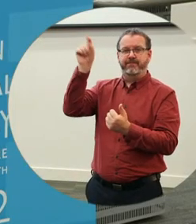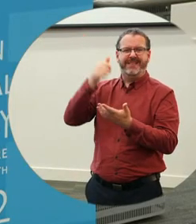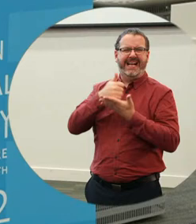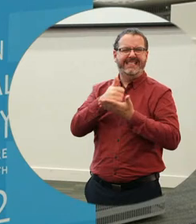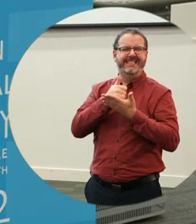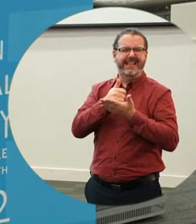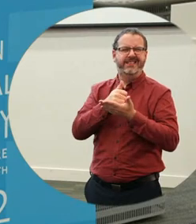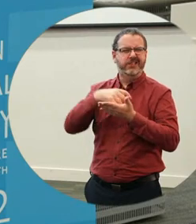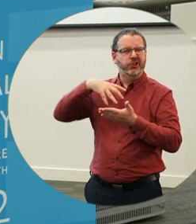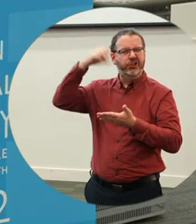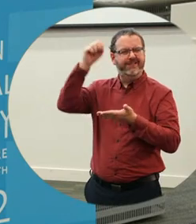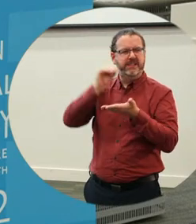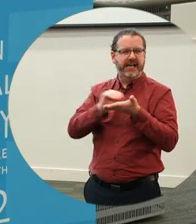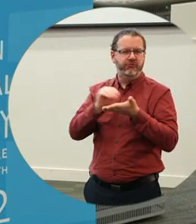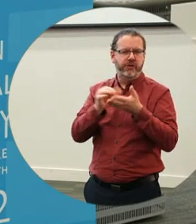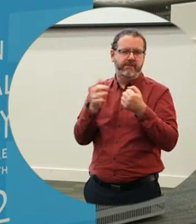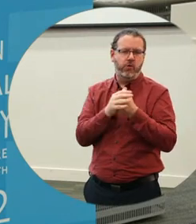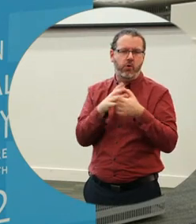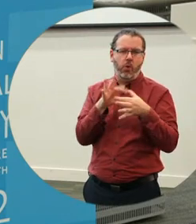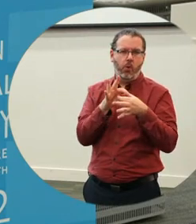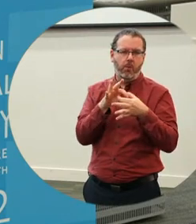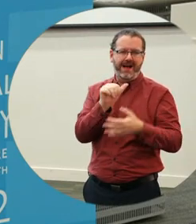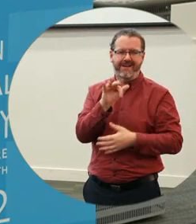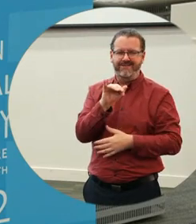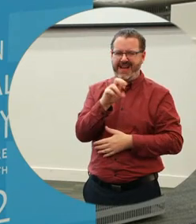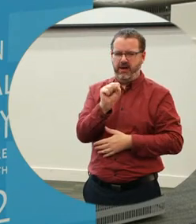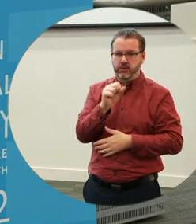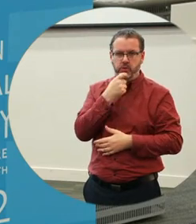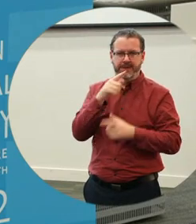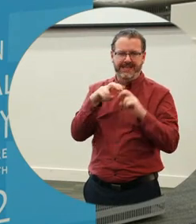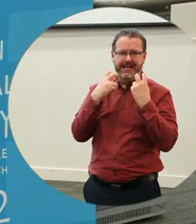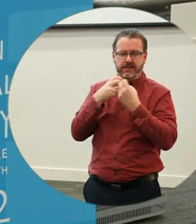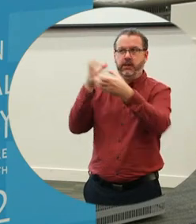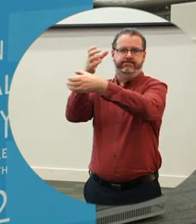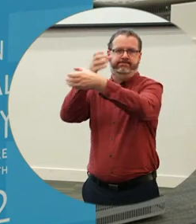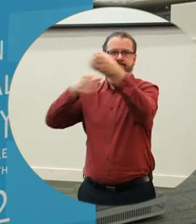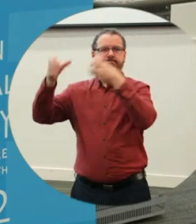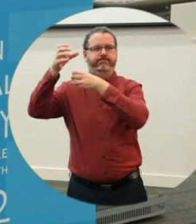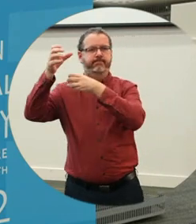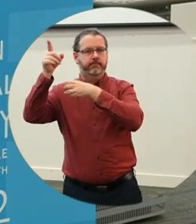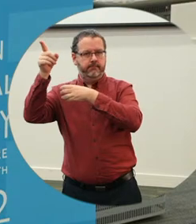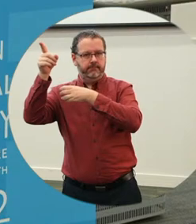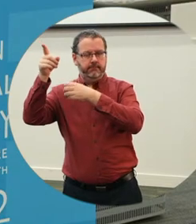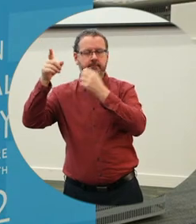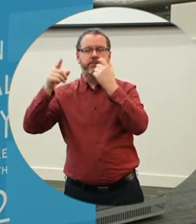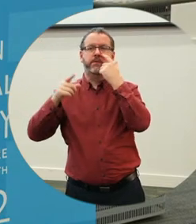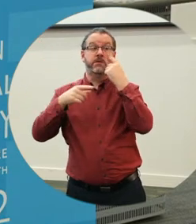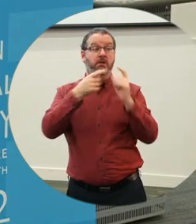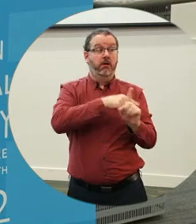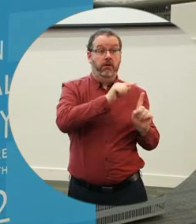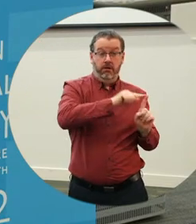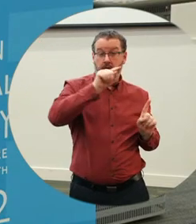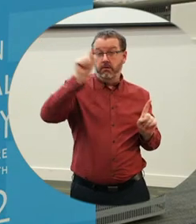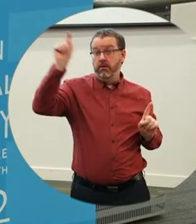Secretary for Home Affairs in Dublin Castle, and they in turn reported through to the government. So